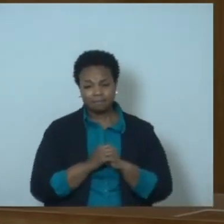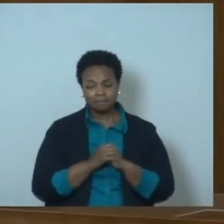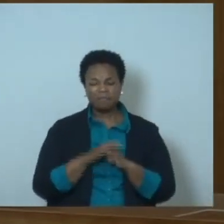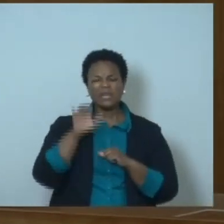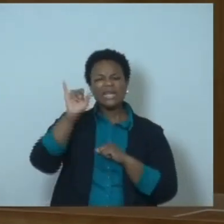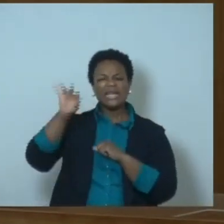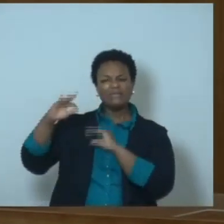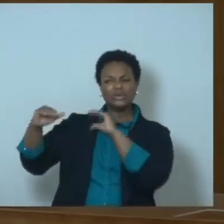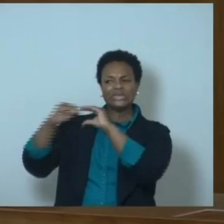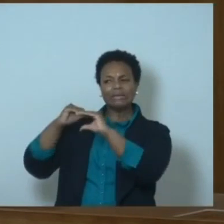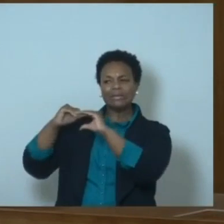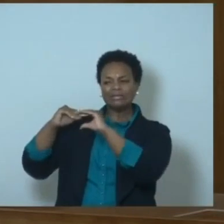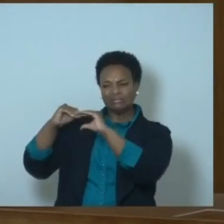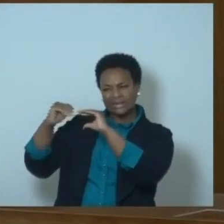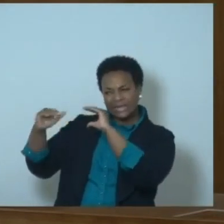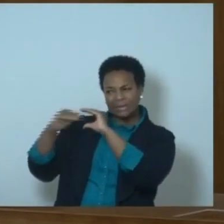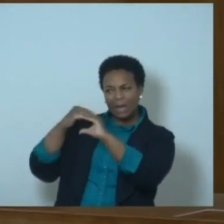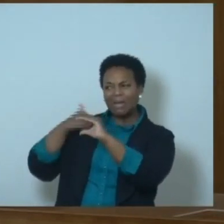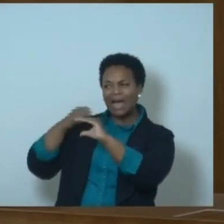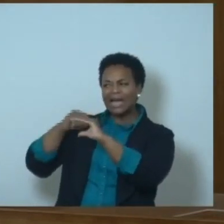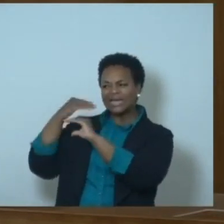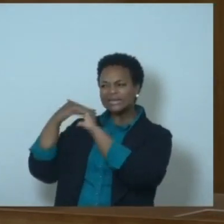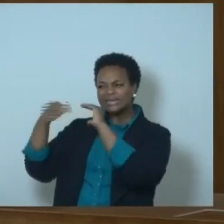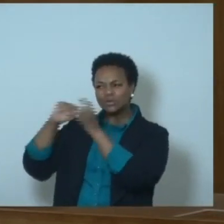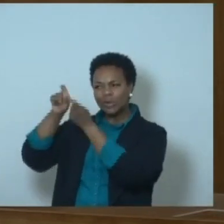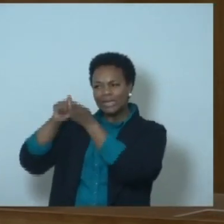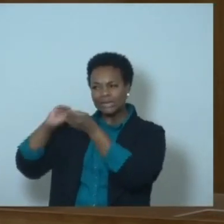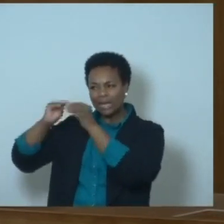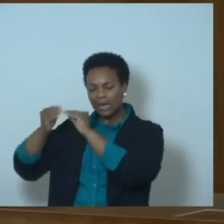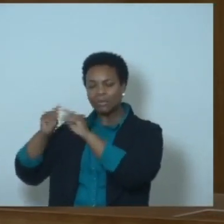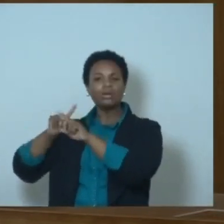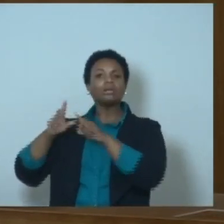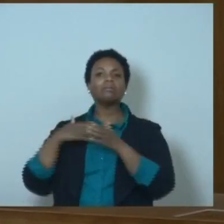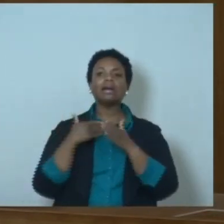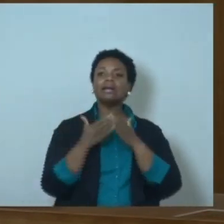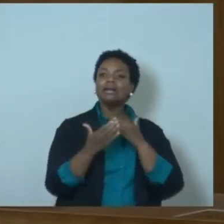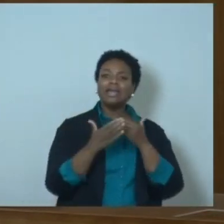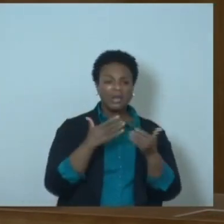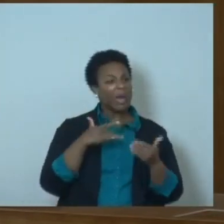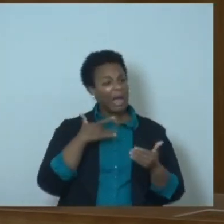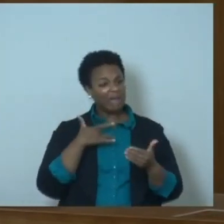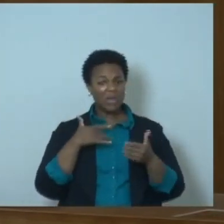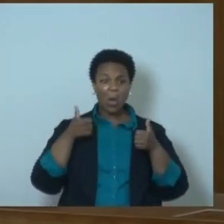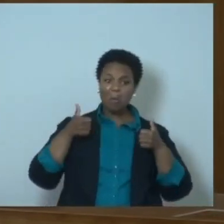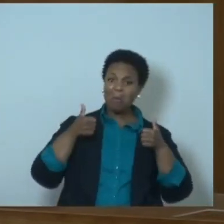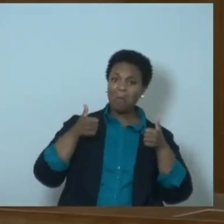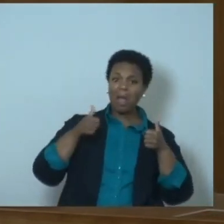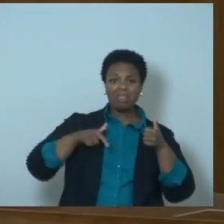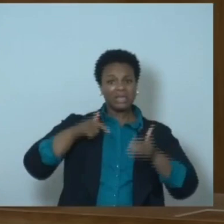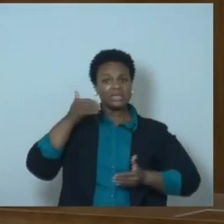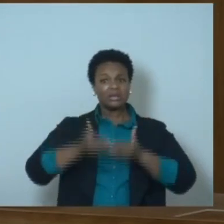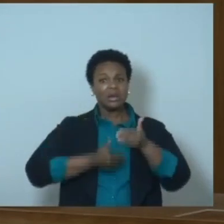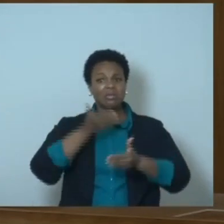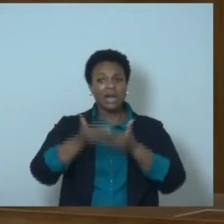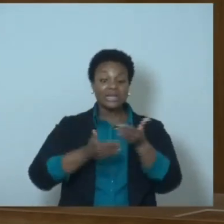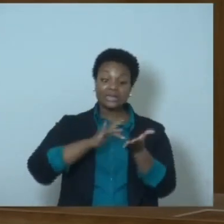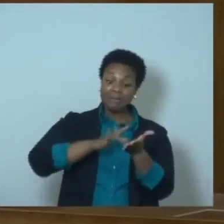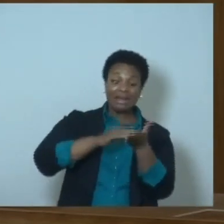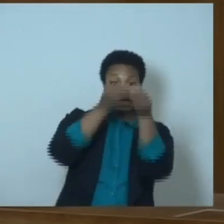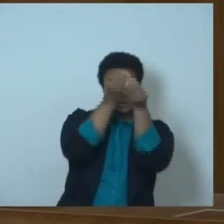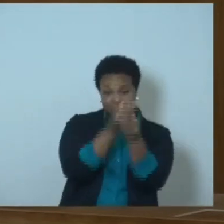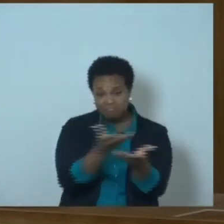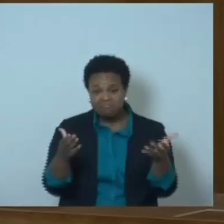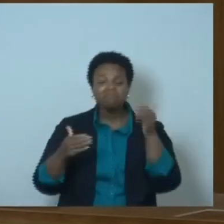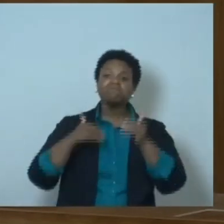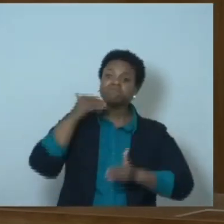So we're feeling really good about the whole process. We're feeling good about the distribution. Chris Emery has just championed this. He's the